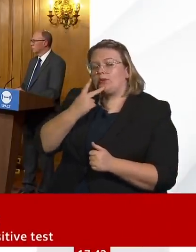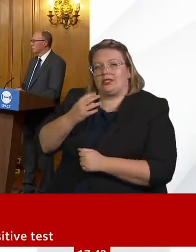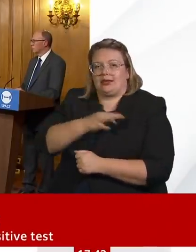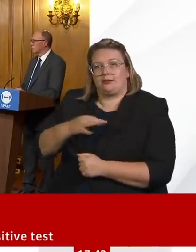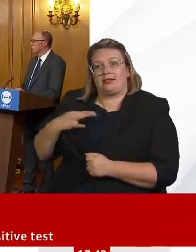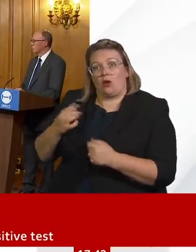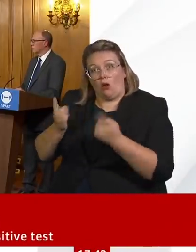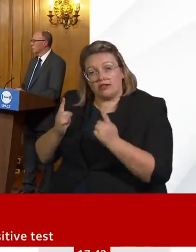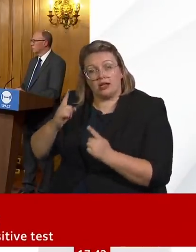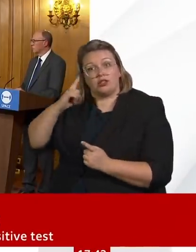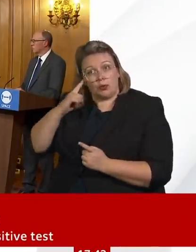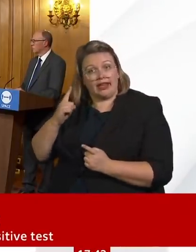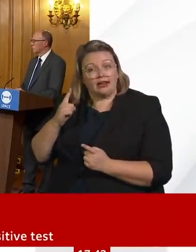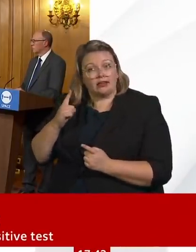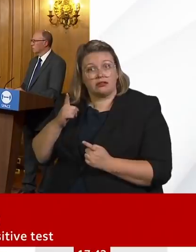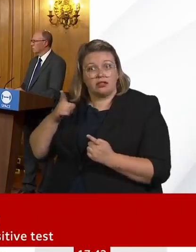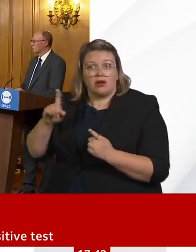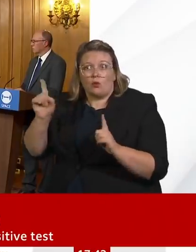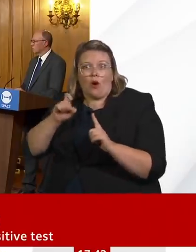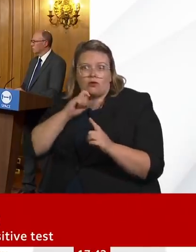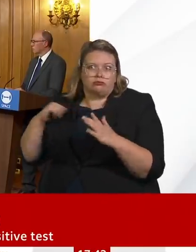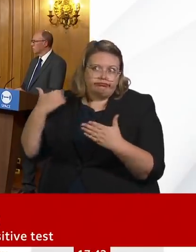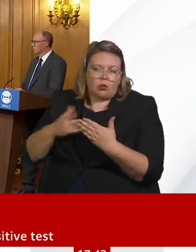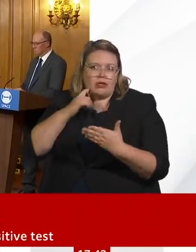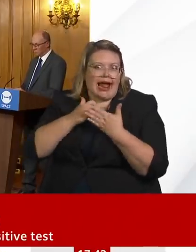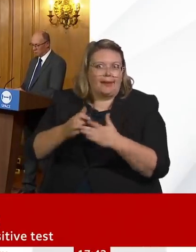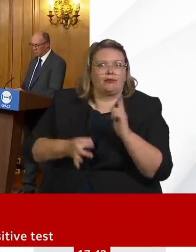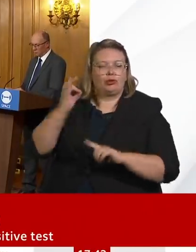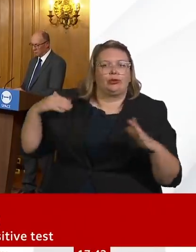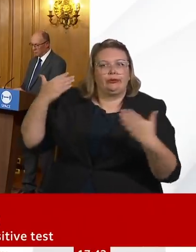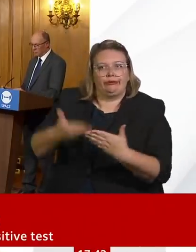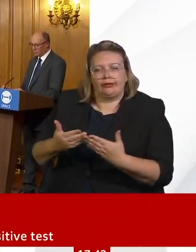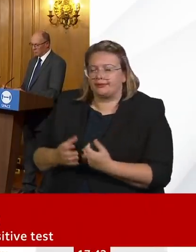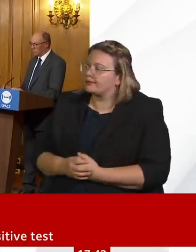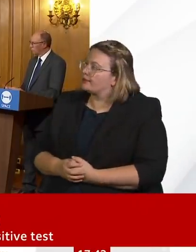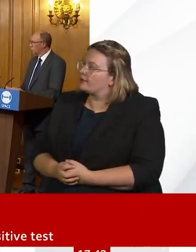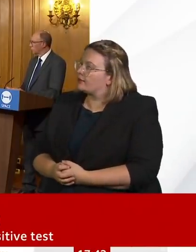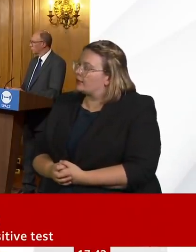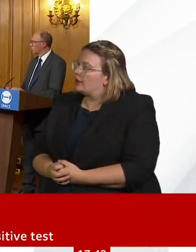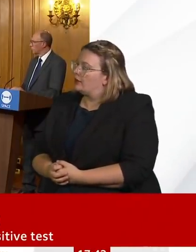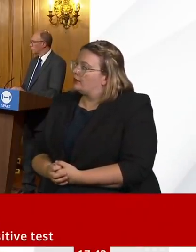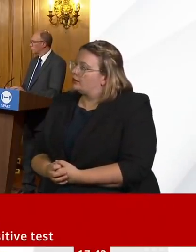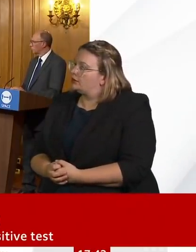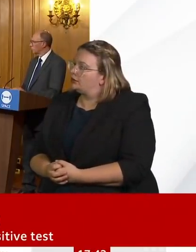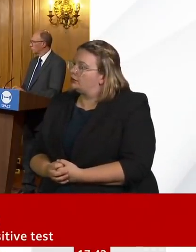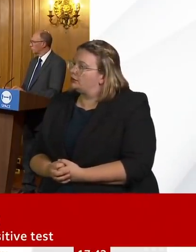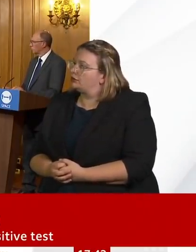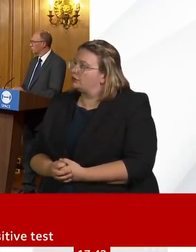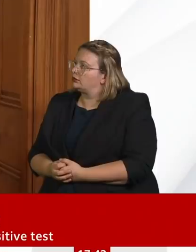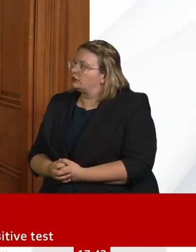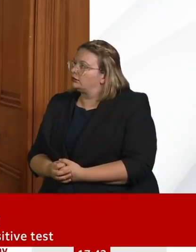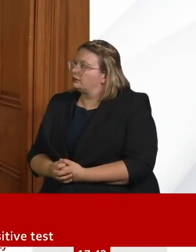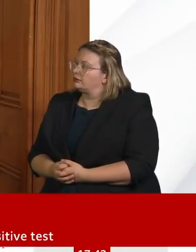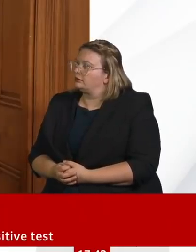now would have helped to keep some of these current infection rates down? Well, Jen, let me just say, to all